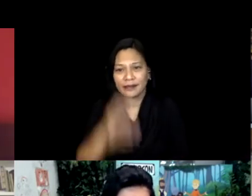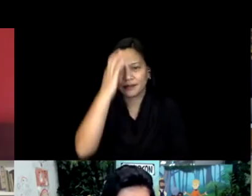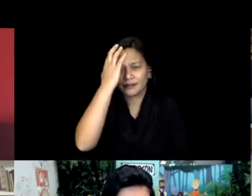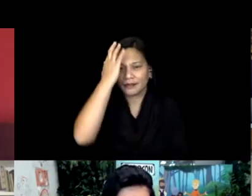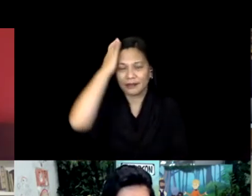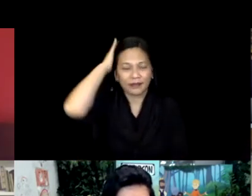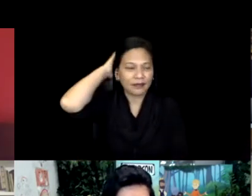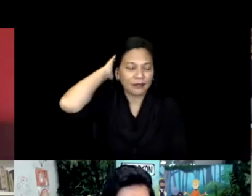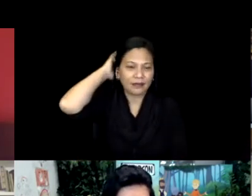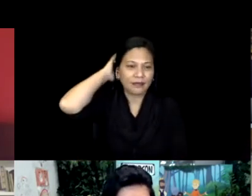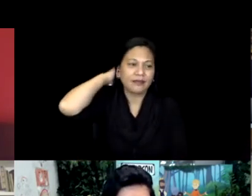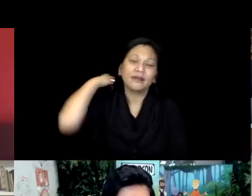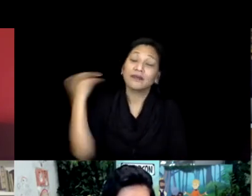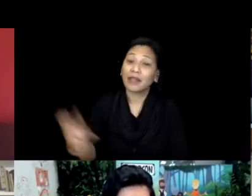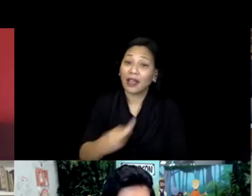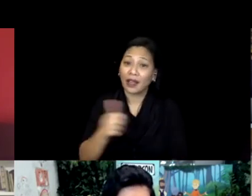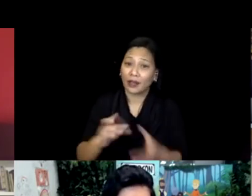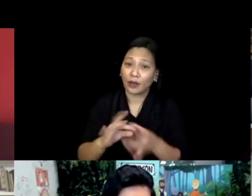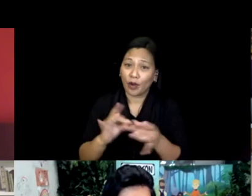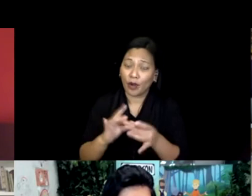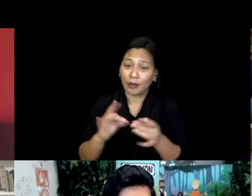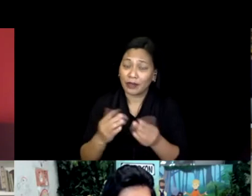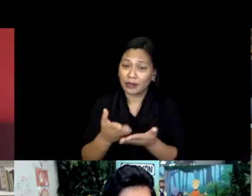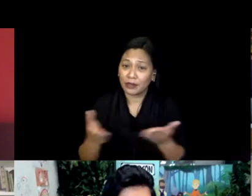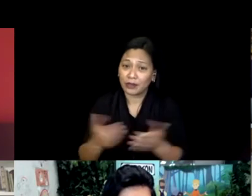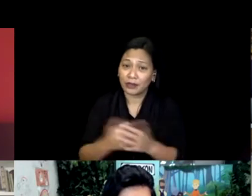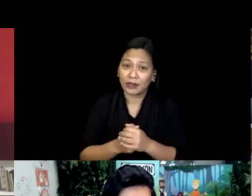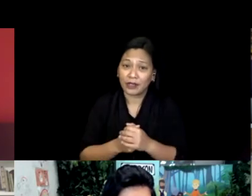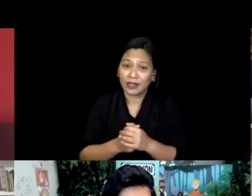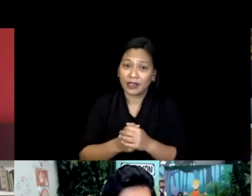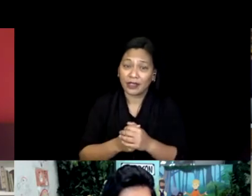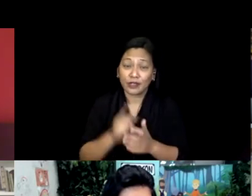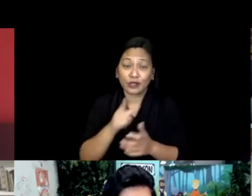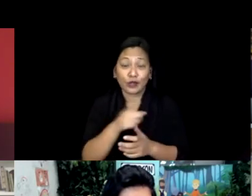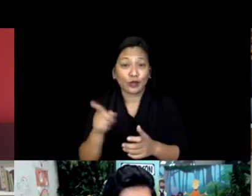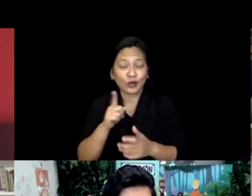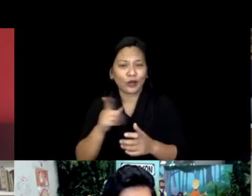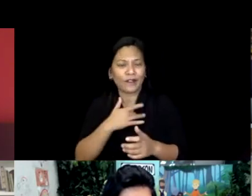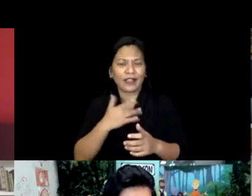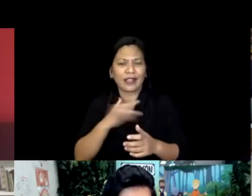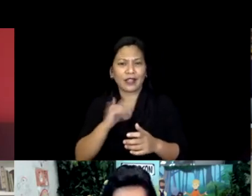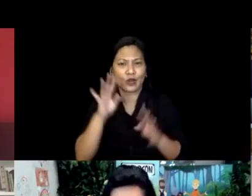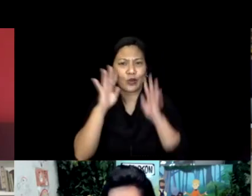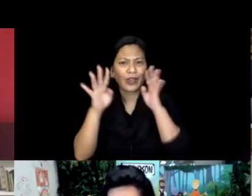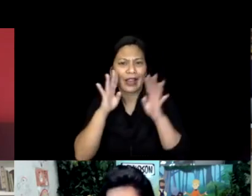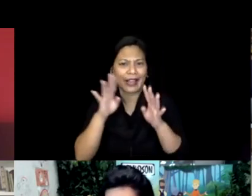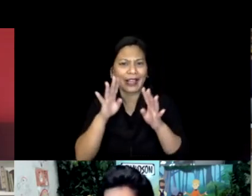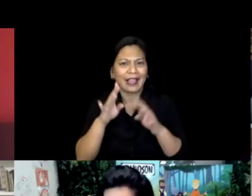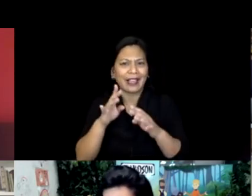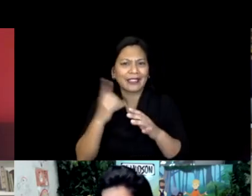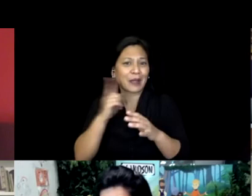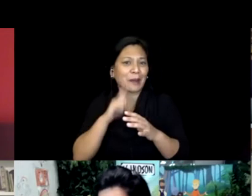Anyone else want to take that? Do you feel like you're part of the myth-making process? Oh, I did want to say